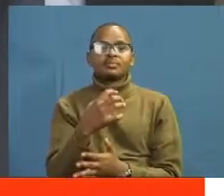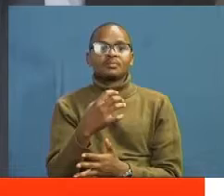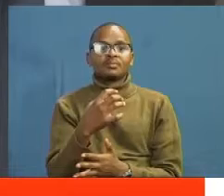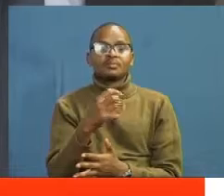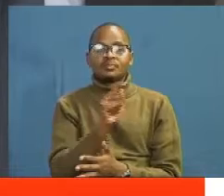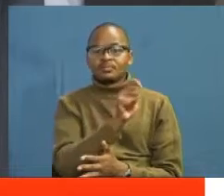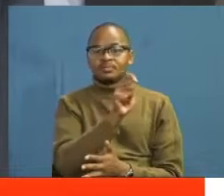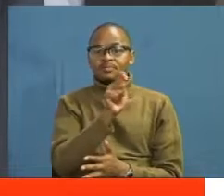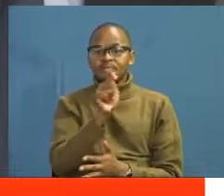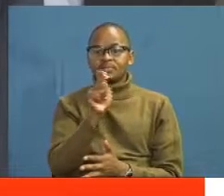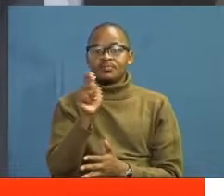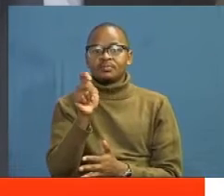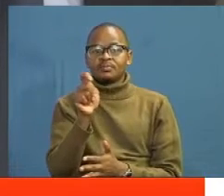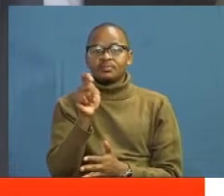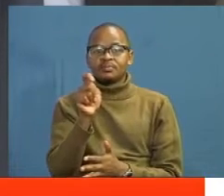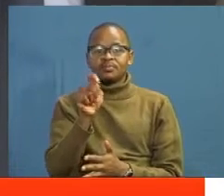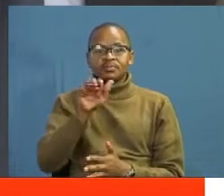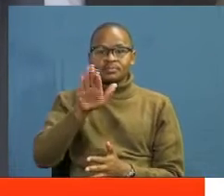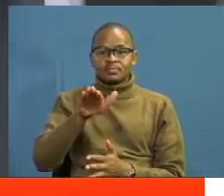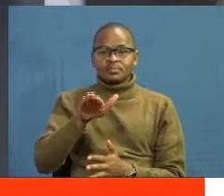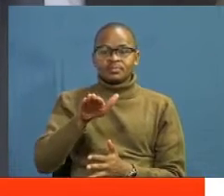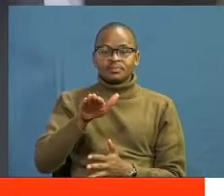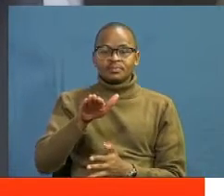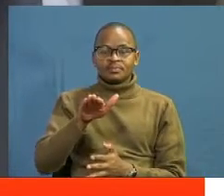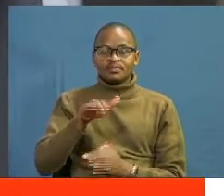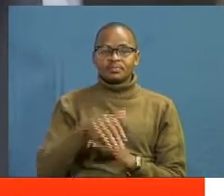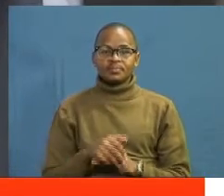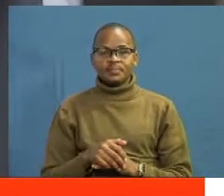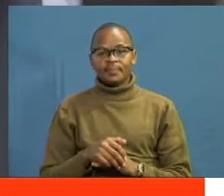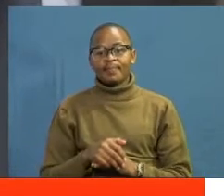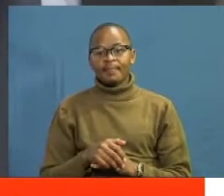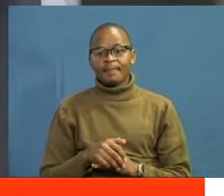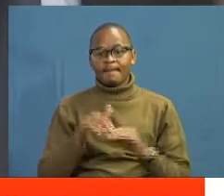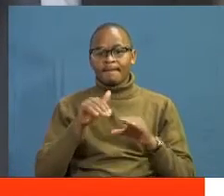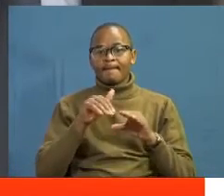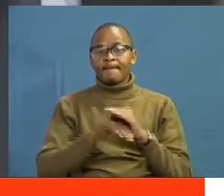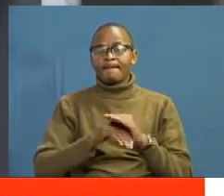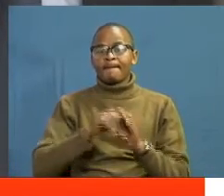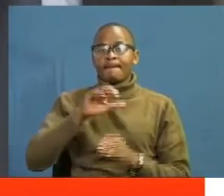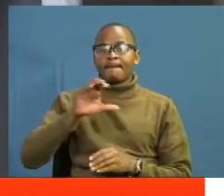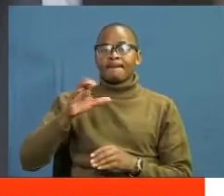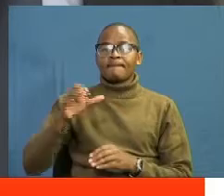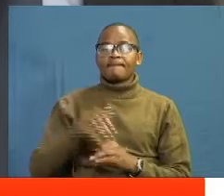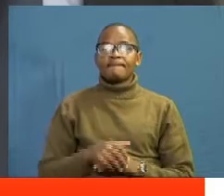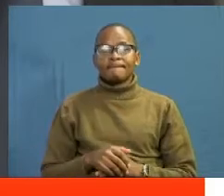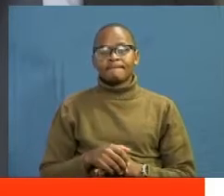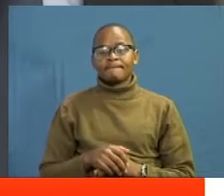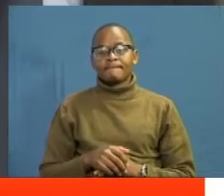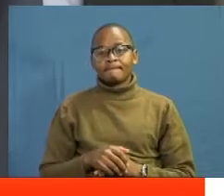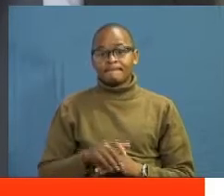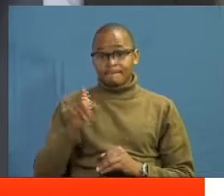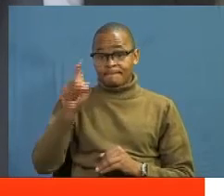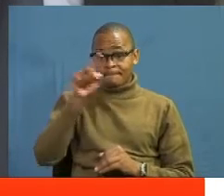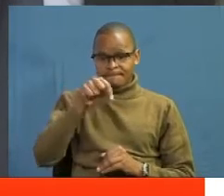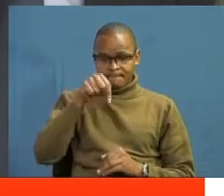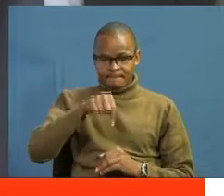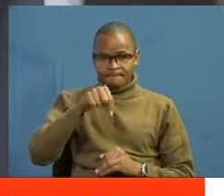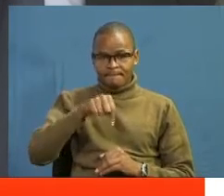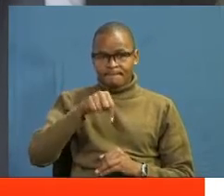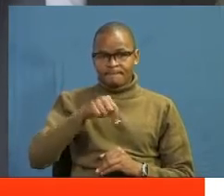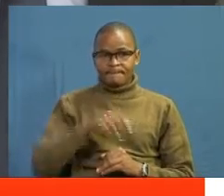the women in the county? And therefore today,